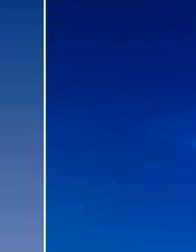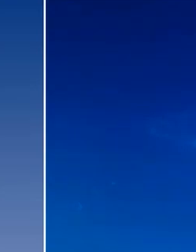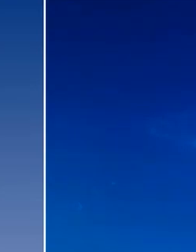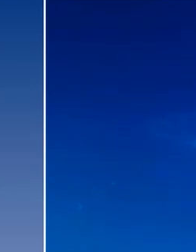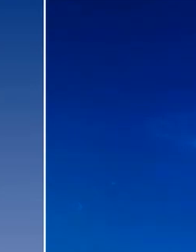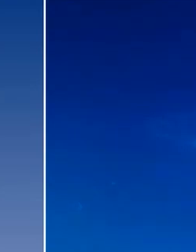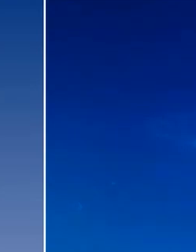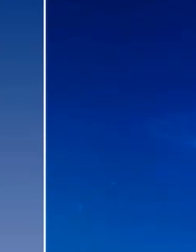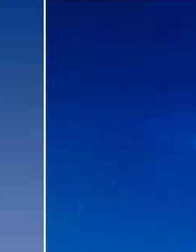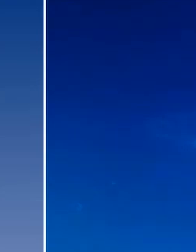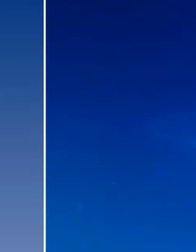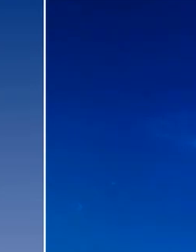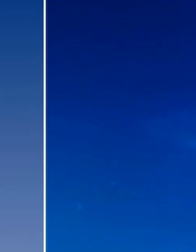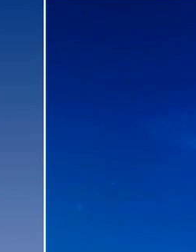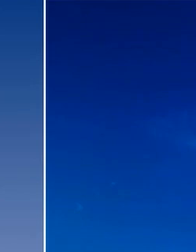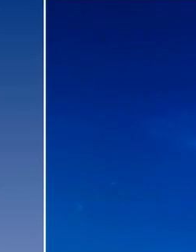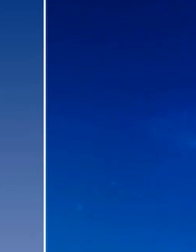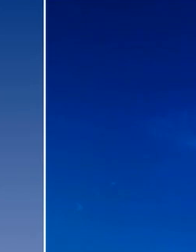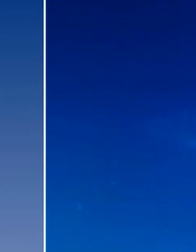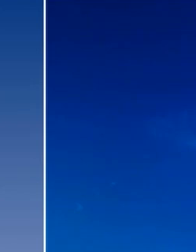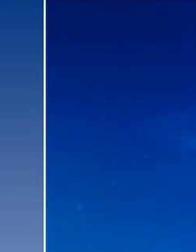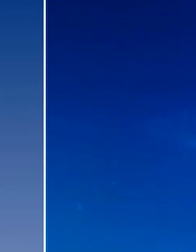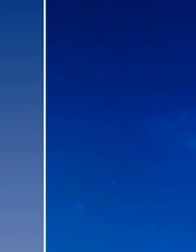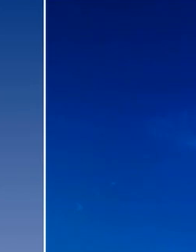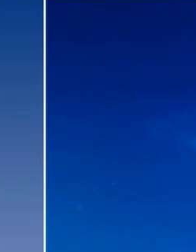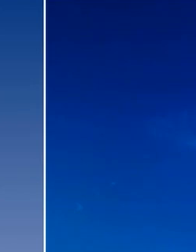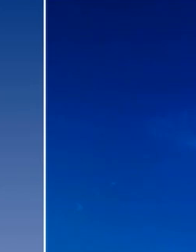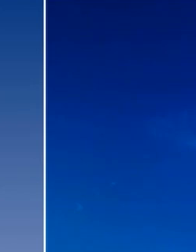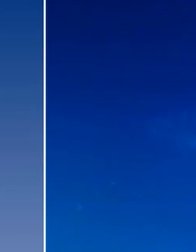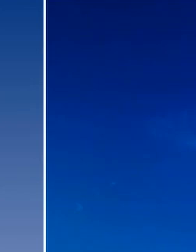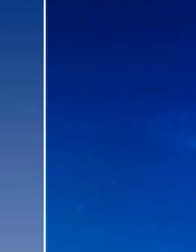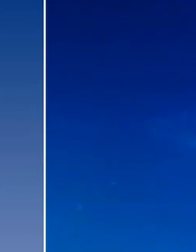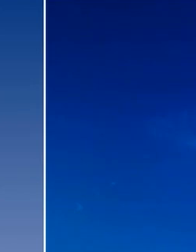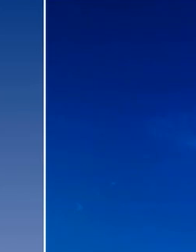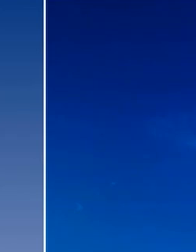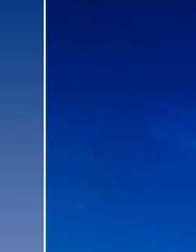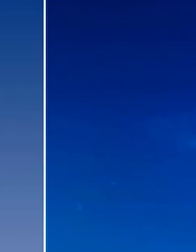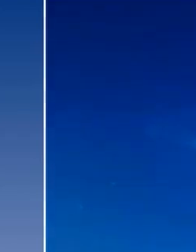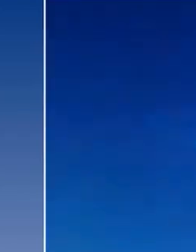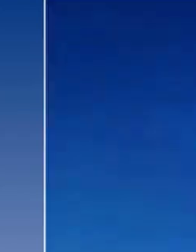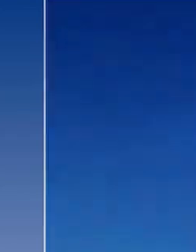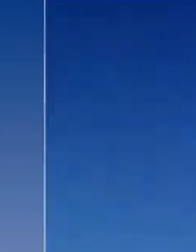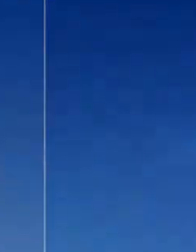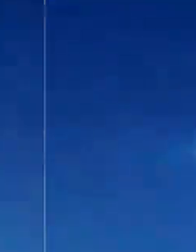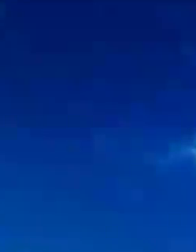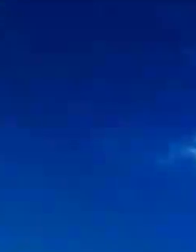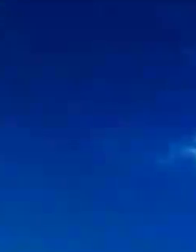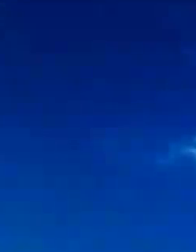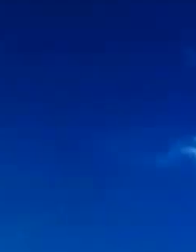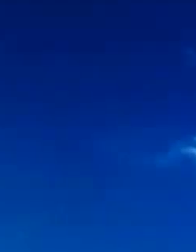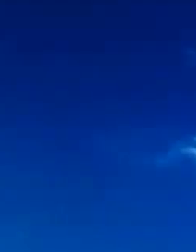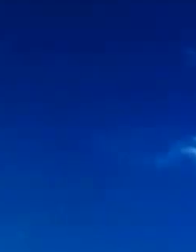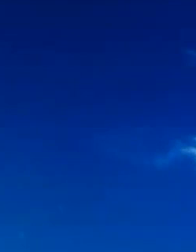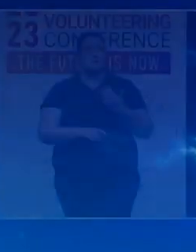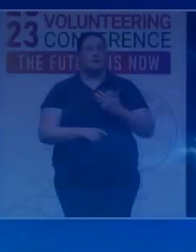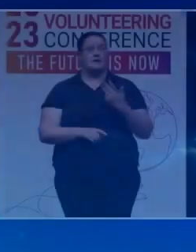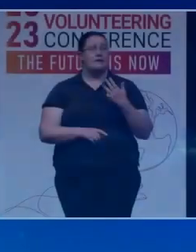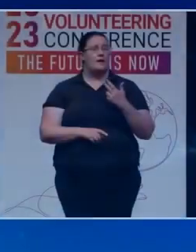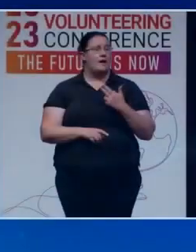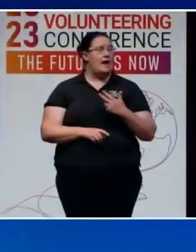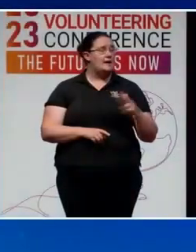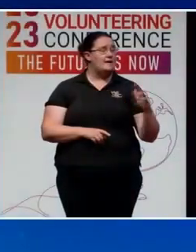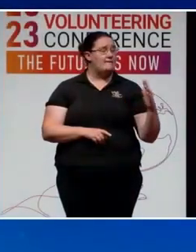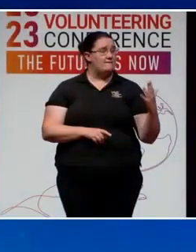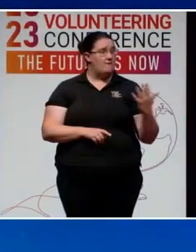Conference, which was first held almost 40 years ago in 1985. The title of that first